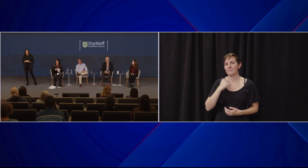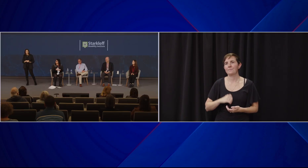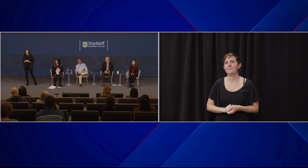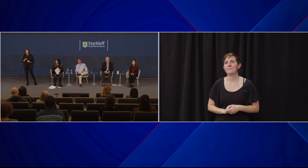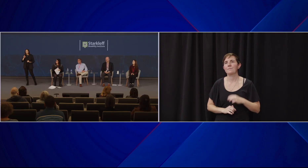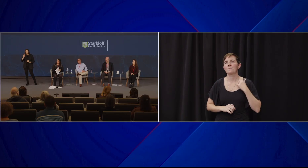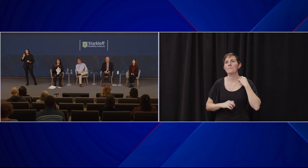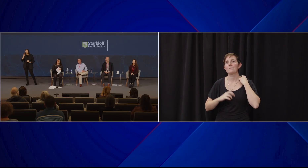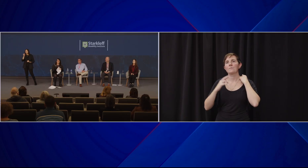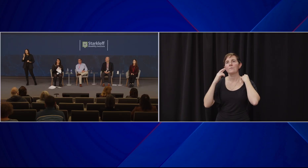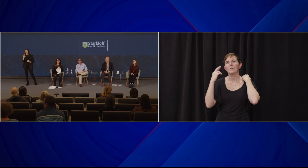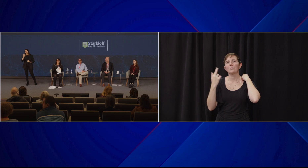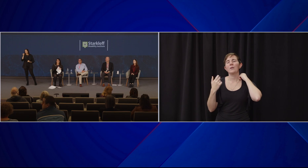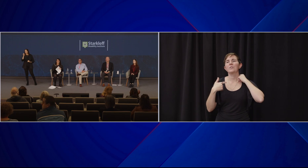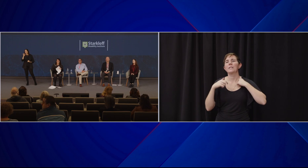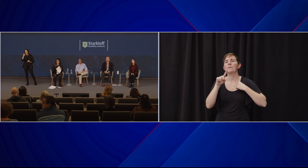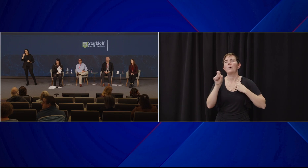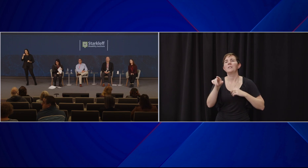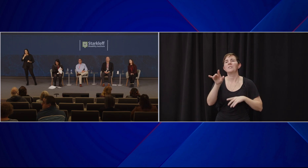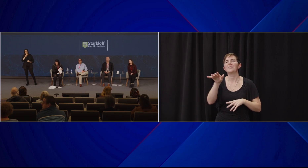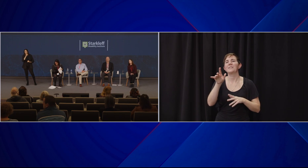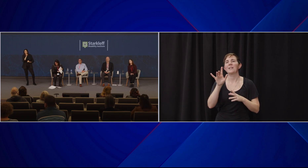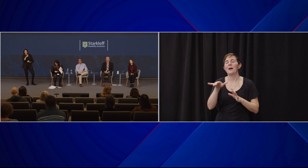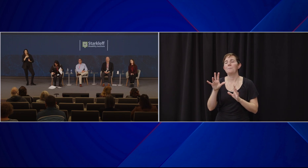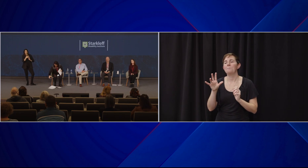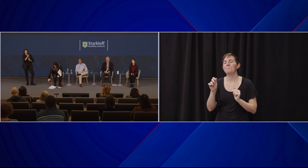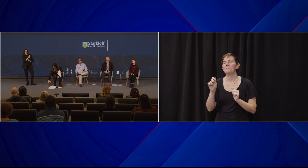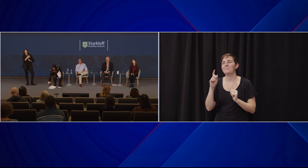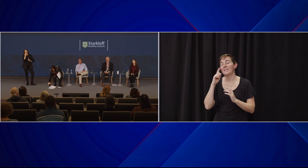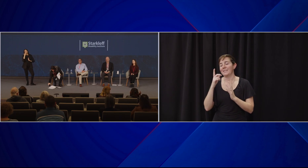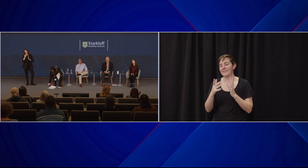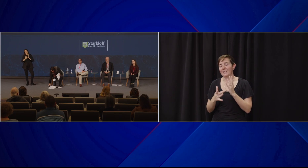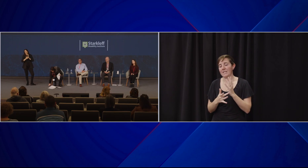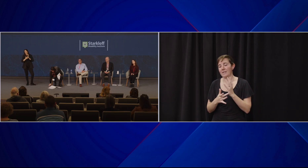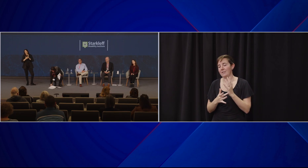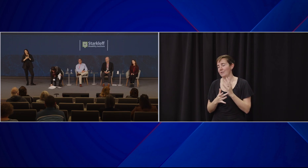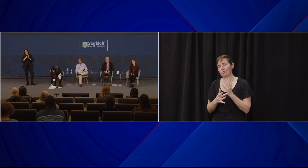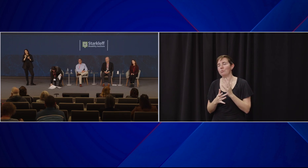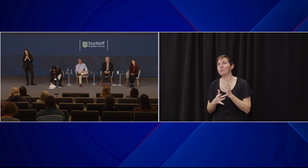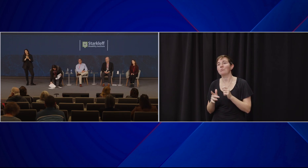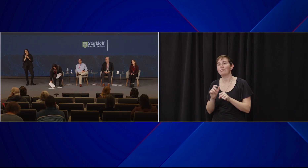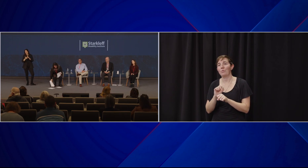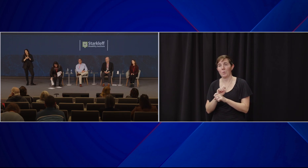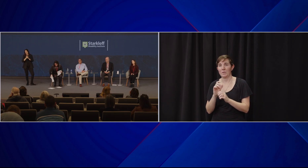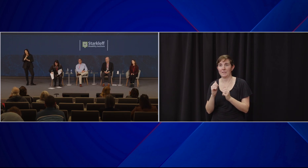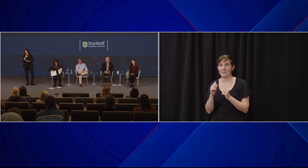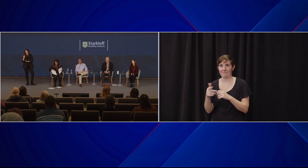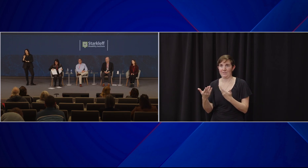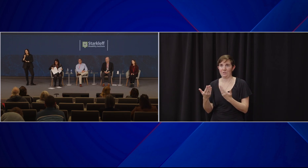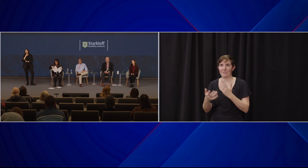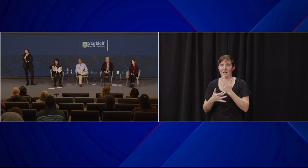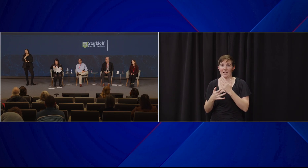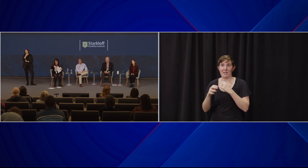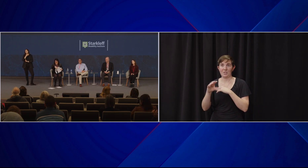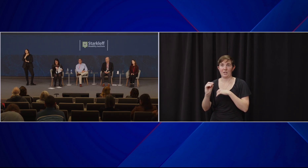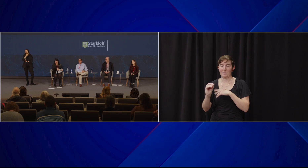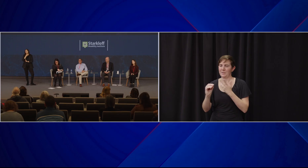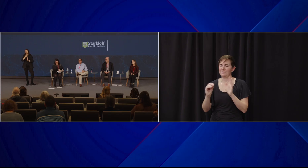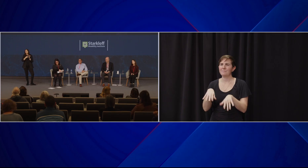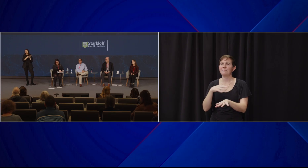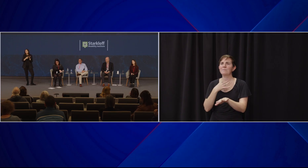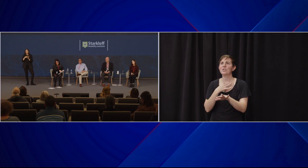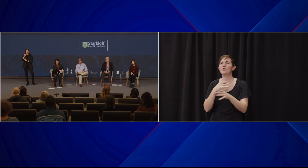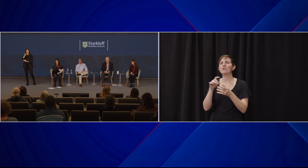Rachel, I have a question. I feel like technology, working at a technology company, very curious when we talk